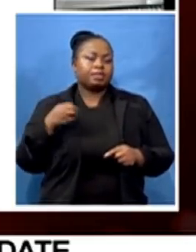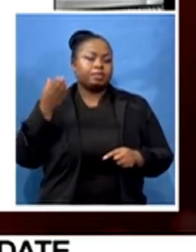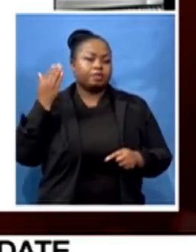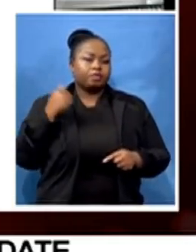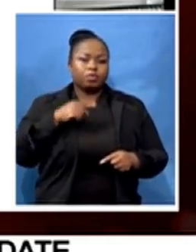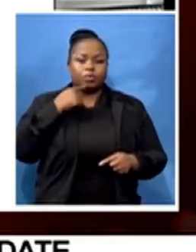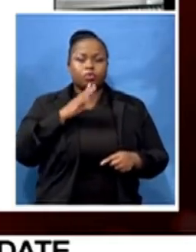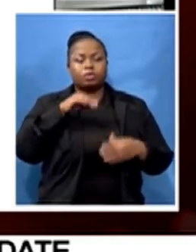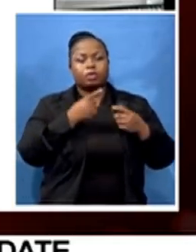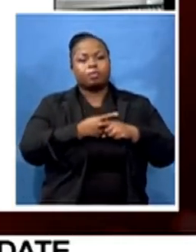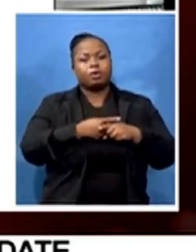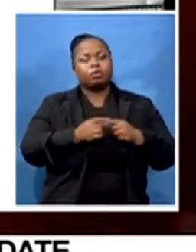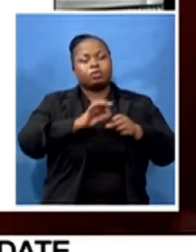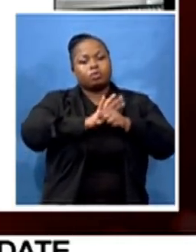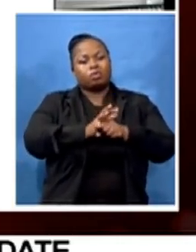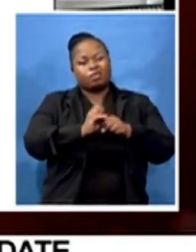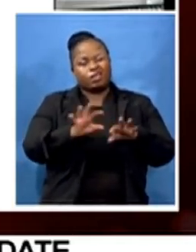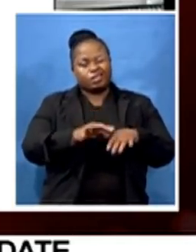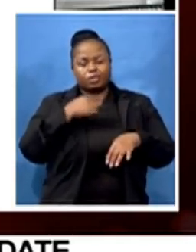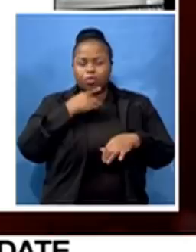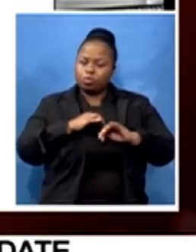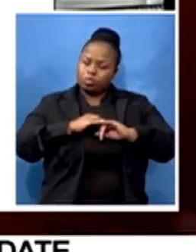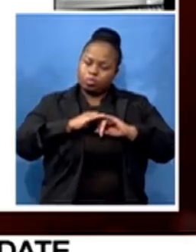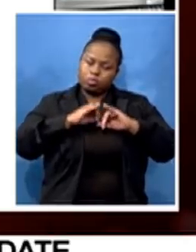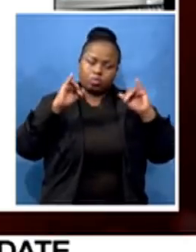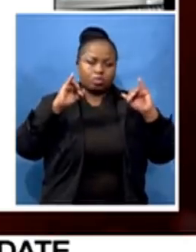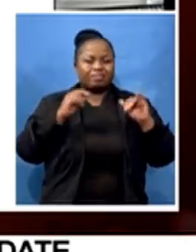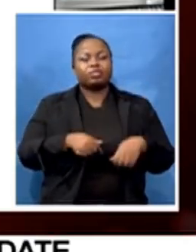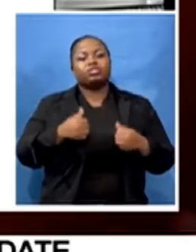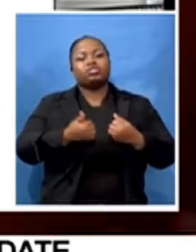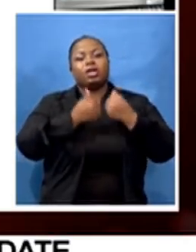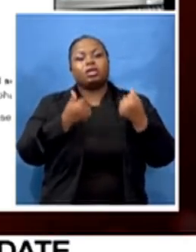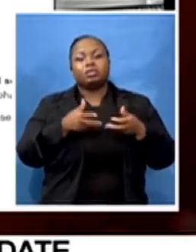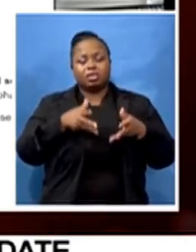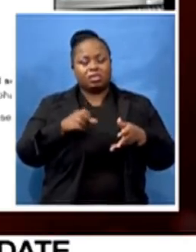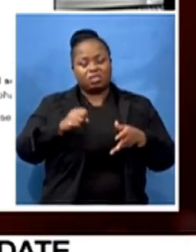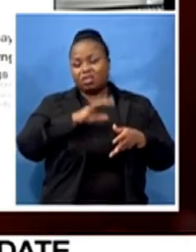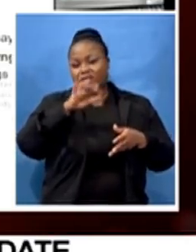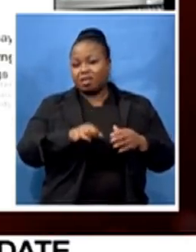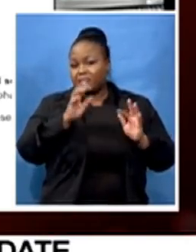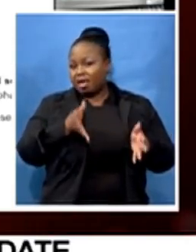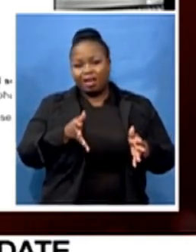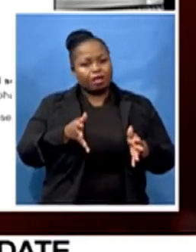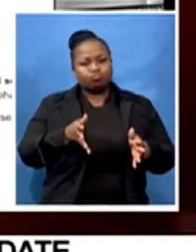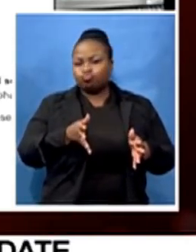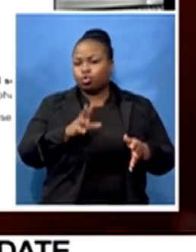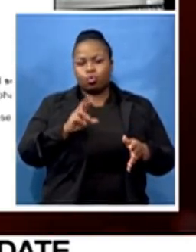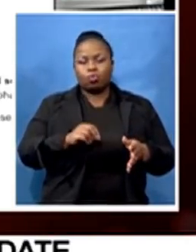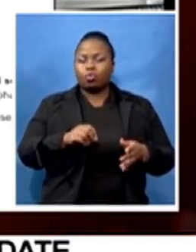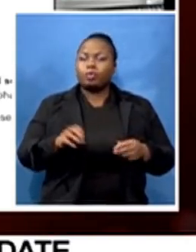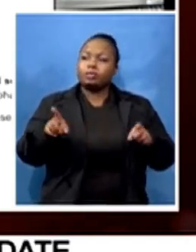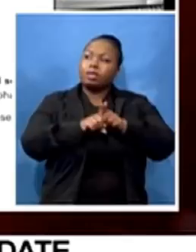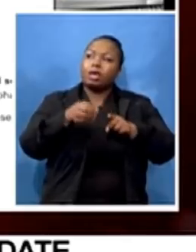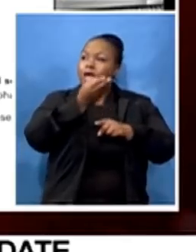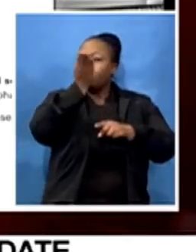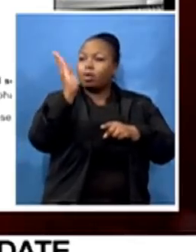one of the greatest challenges, not only faced by South Africa, but around the world. And it poses this economic challenge as well,